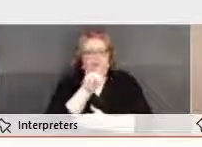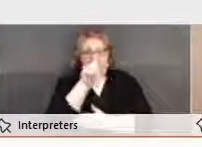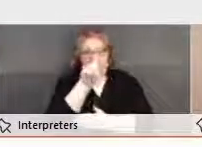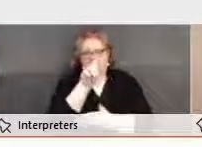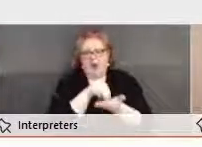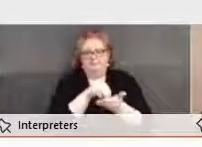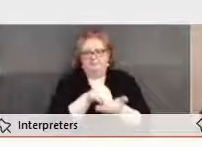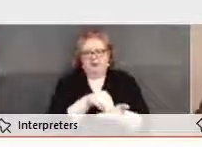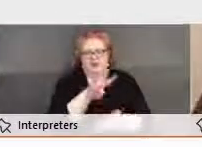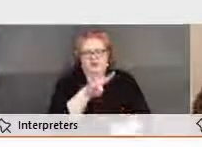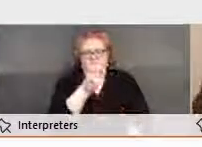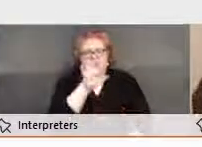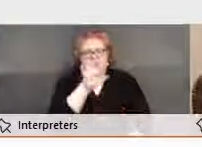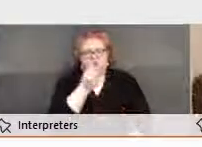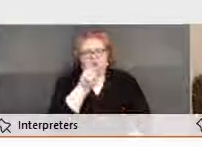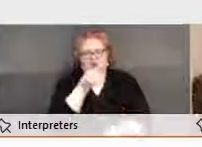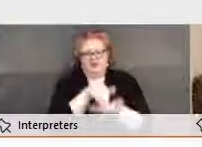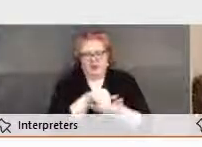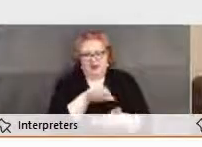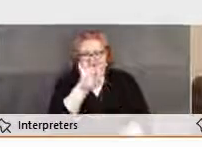$1,452,940 versus claims of